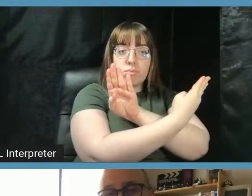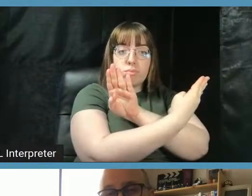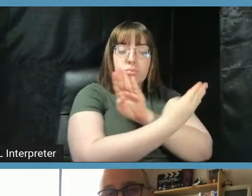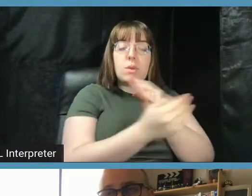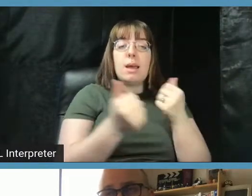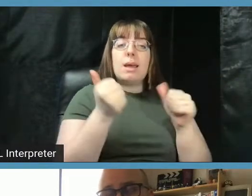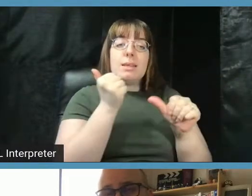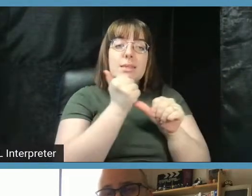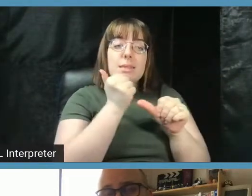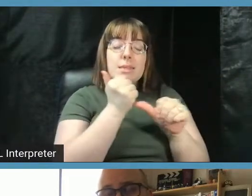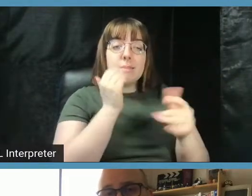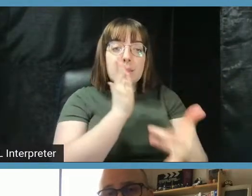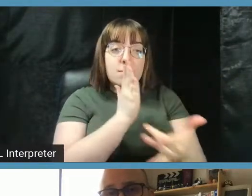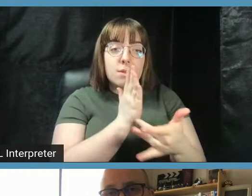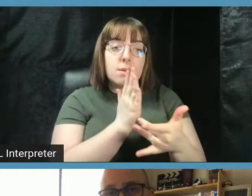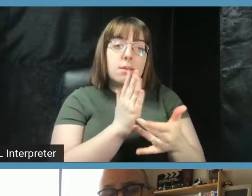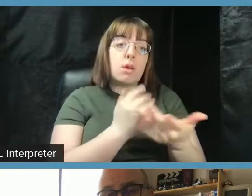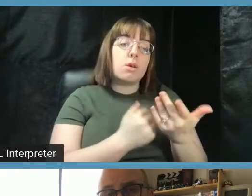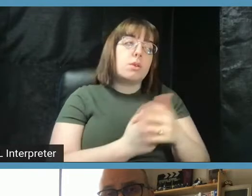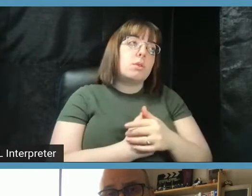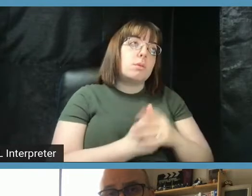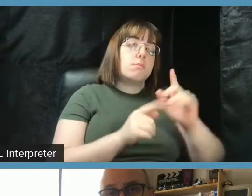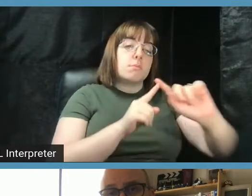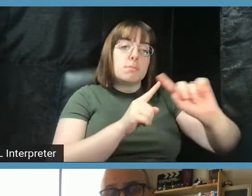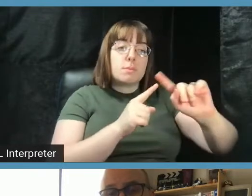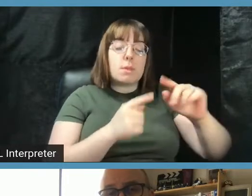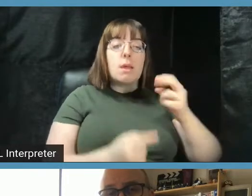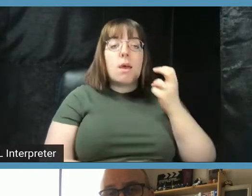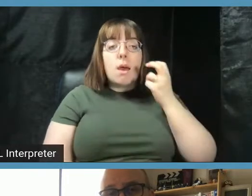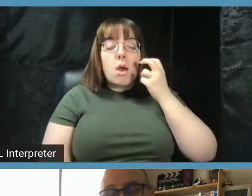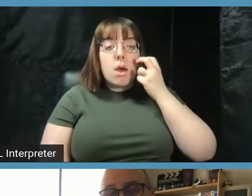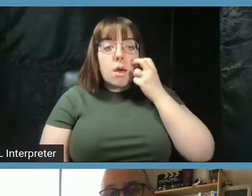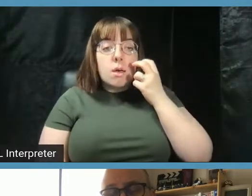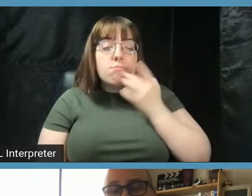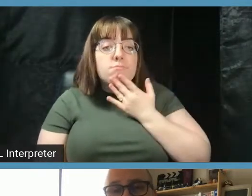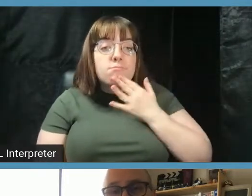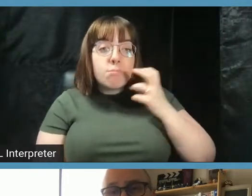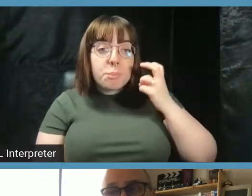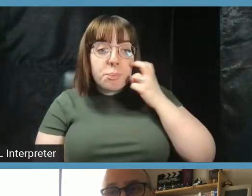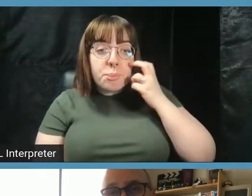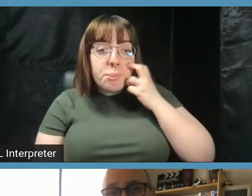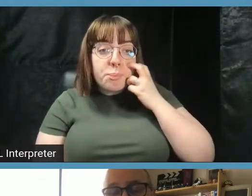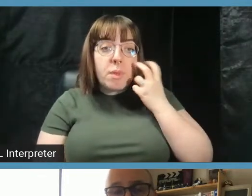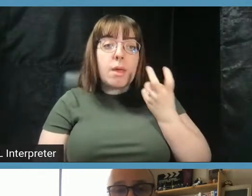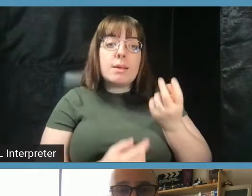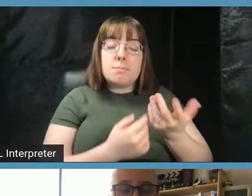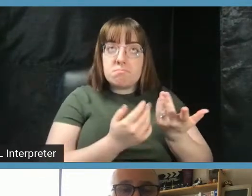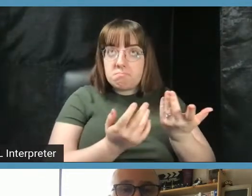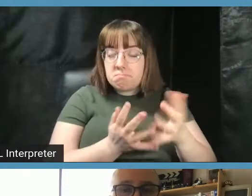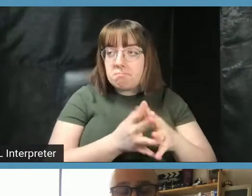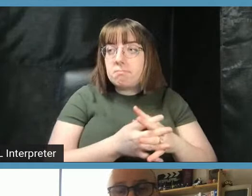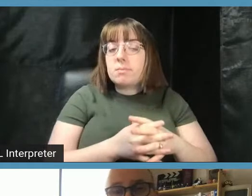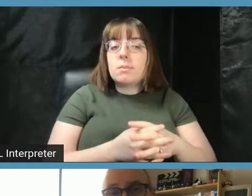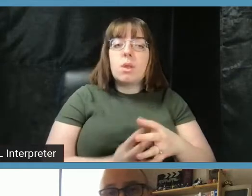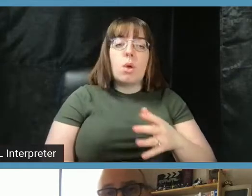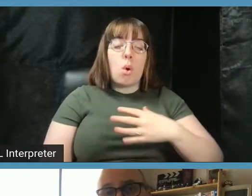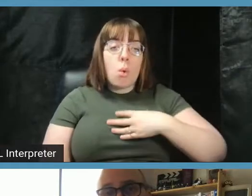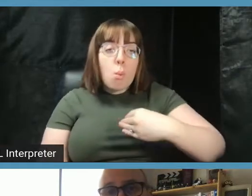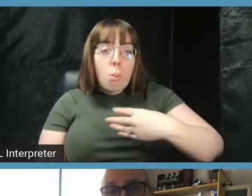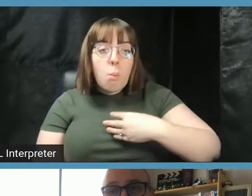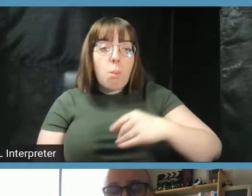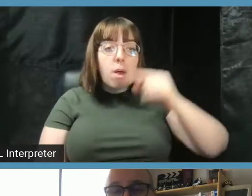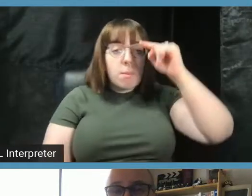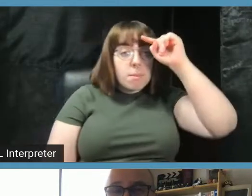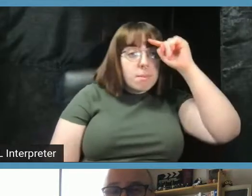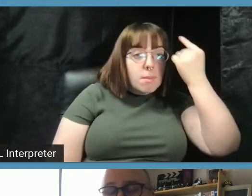assistive technologies and certainly with different color blindnesses, you know, there's an ability to have white on black, flip it to black